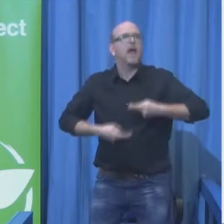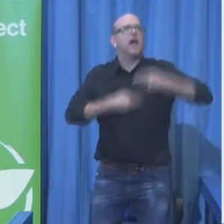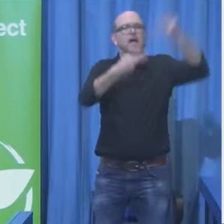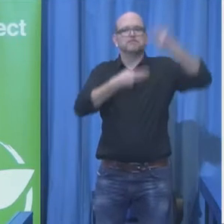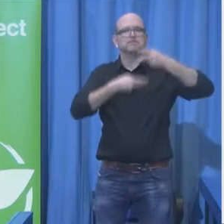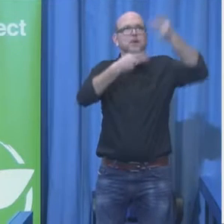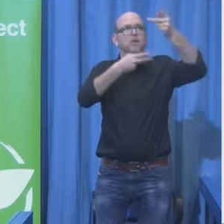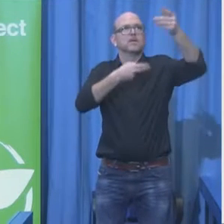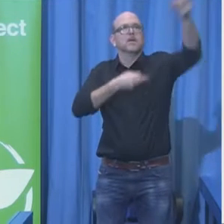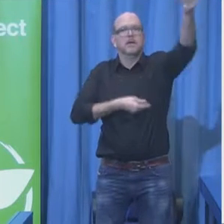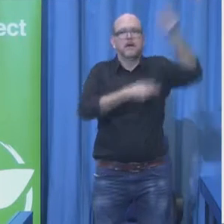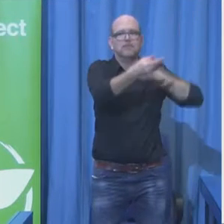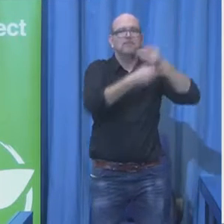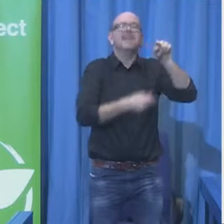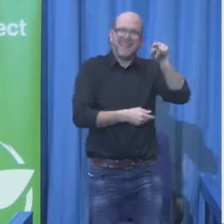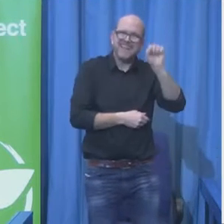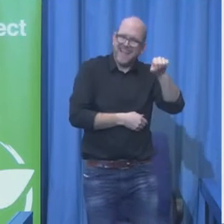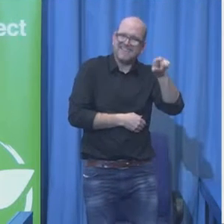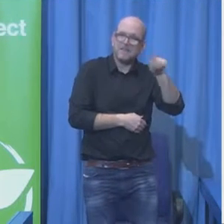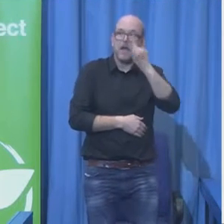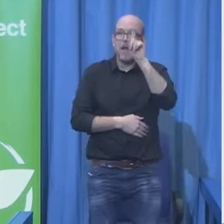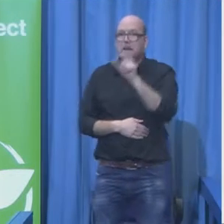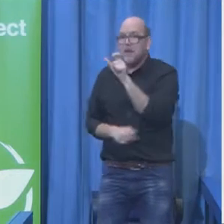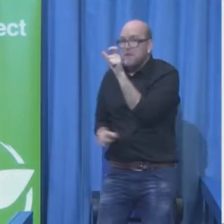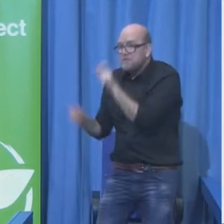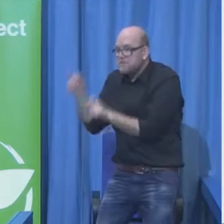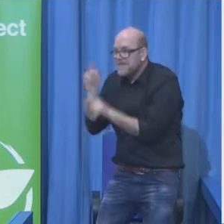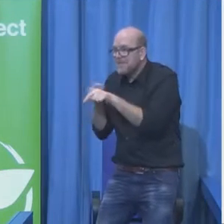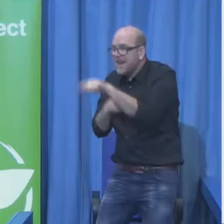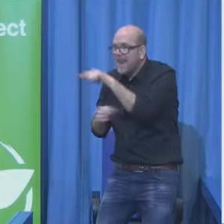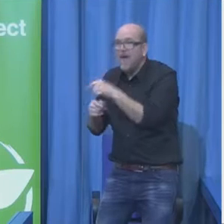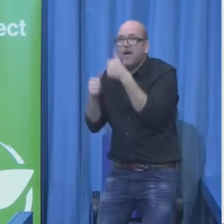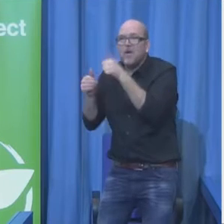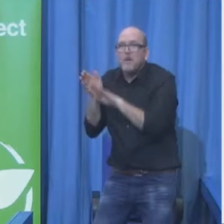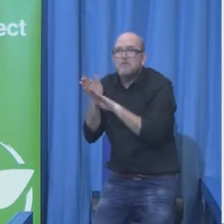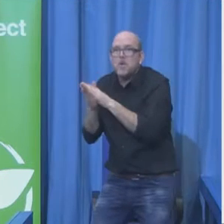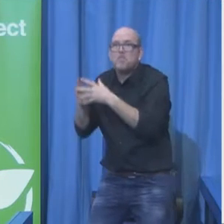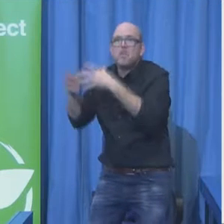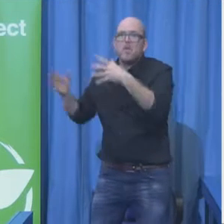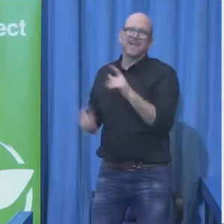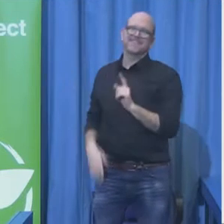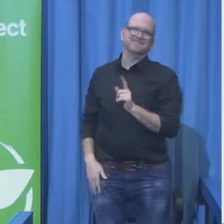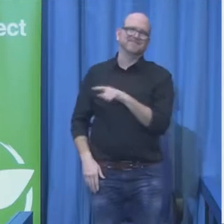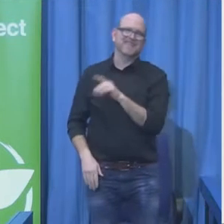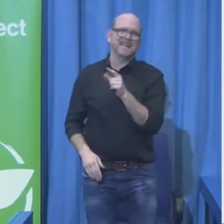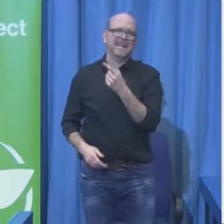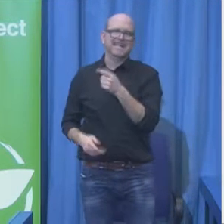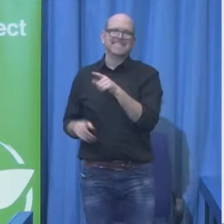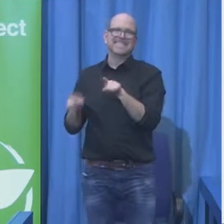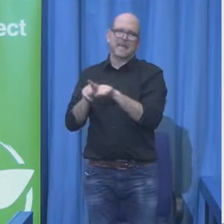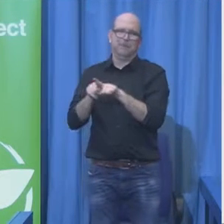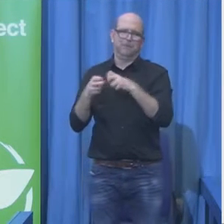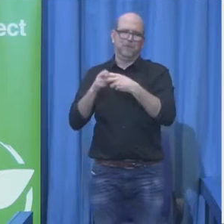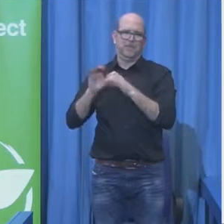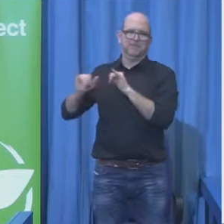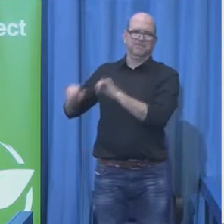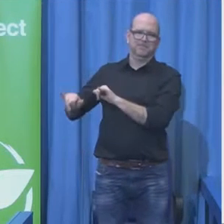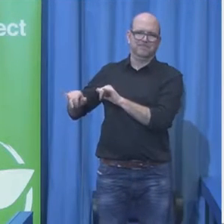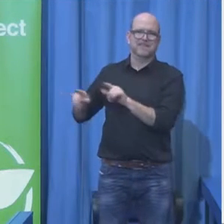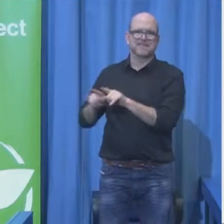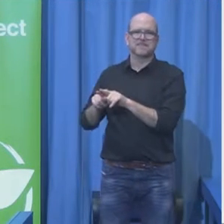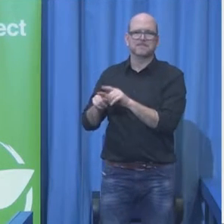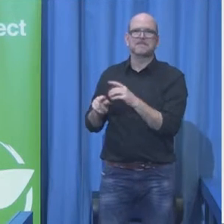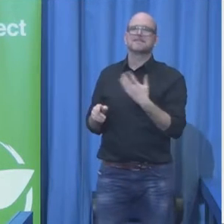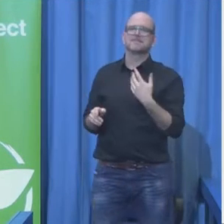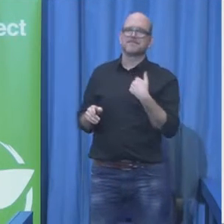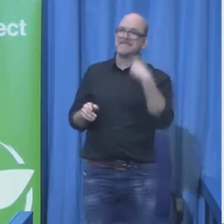doesn't create a lot of jobs. And it doesn't expand the manufacturing base. So that means that you're always going to have, or